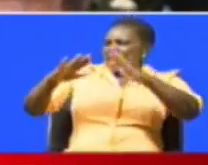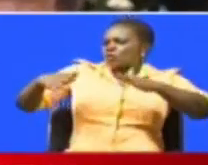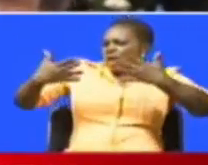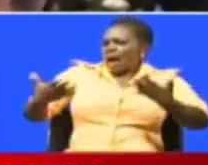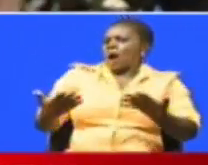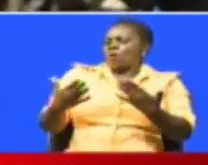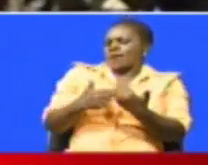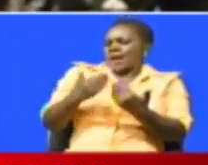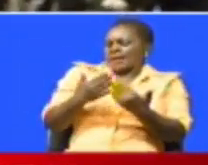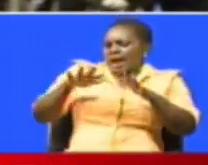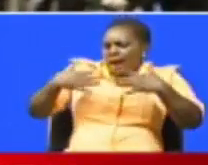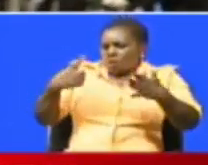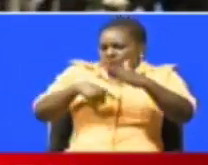yako?